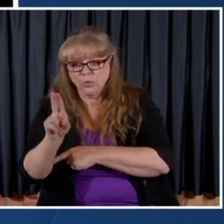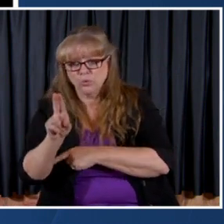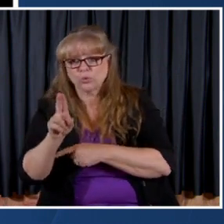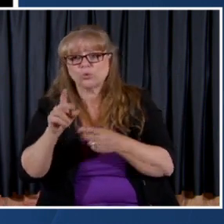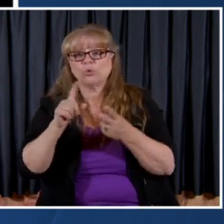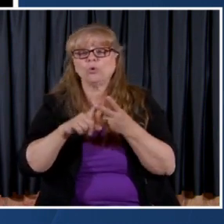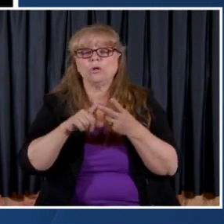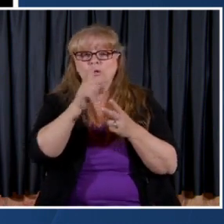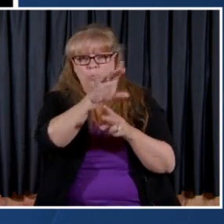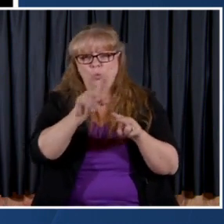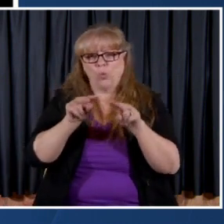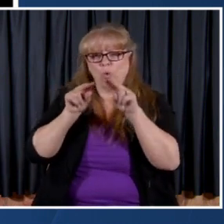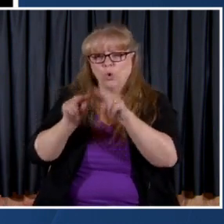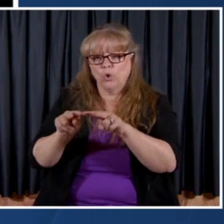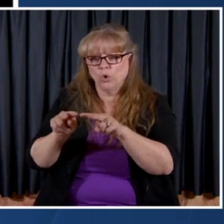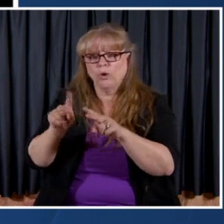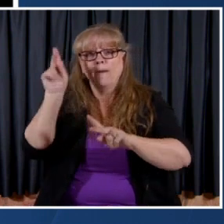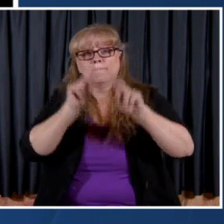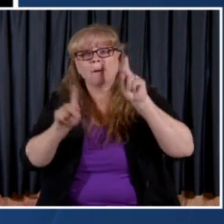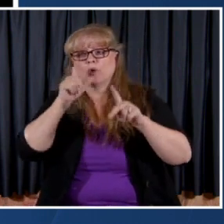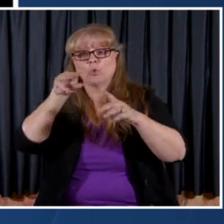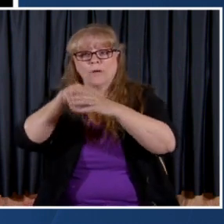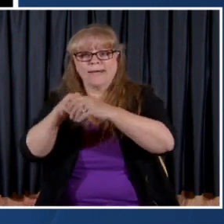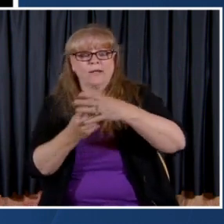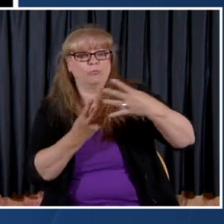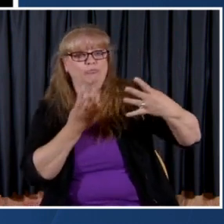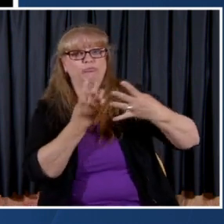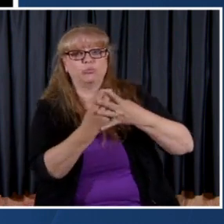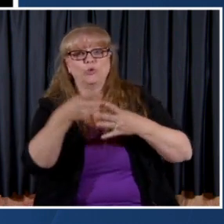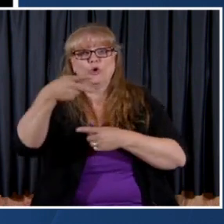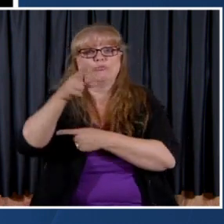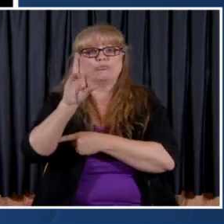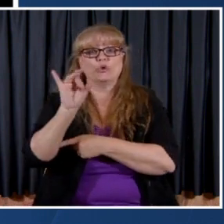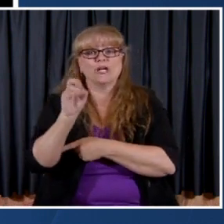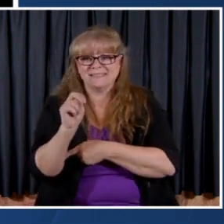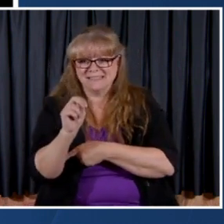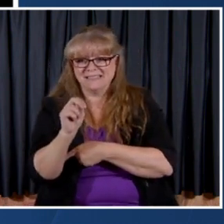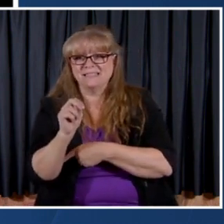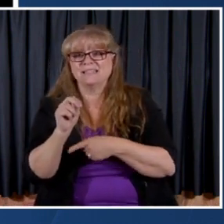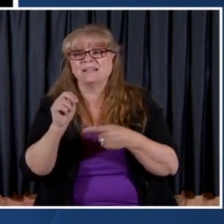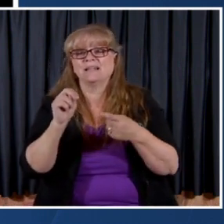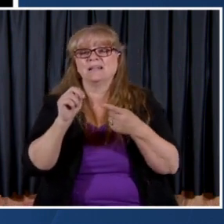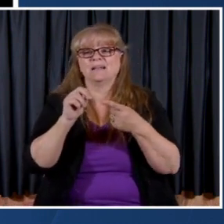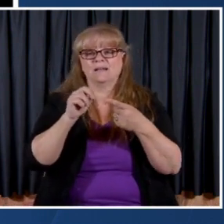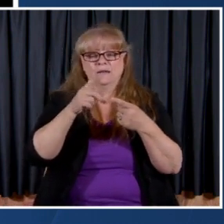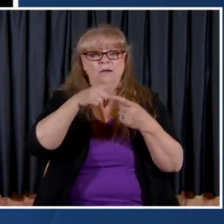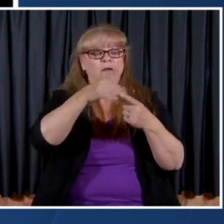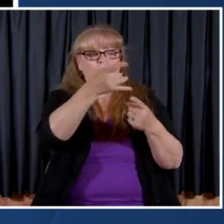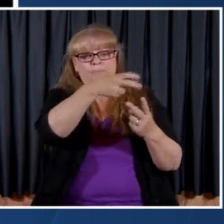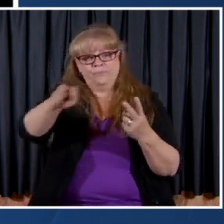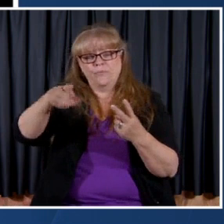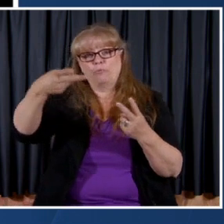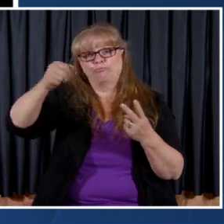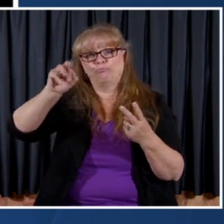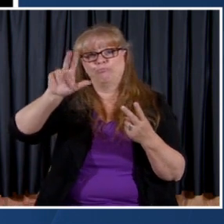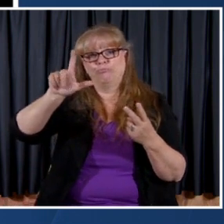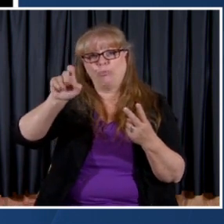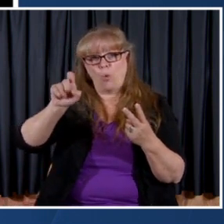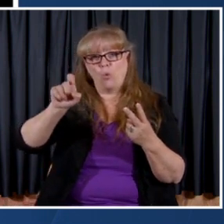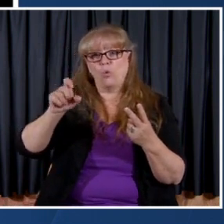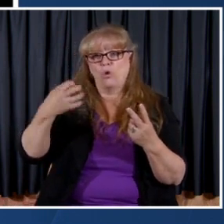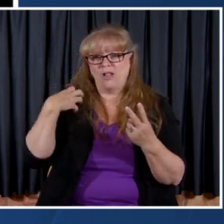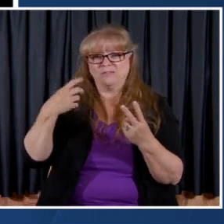parole reforms. They're saying that your current executive order is not working fast enough and that COVID-19 is continuing to